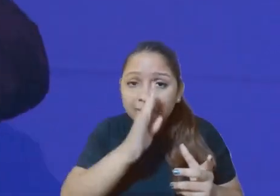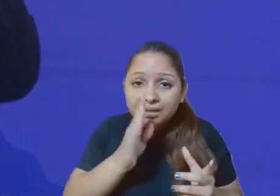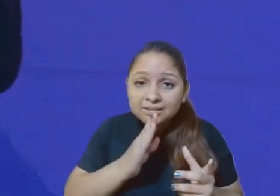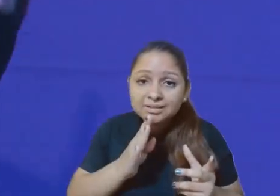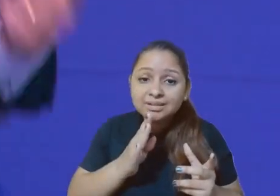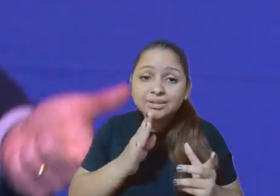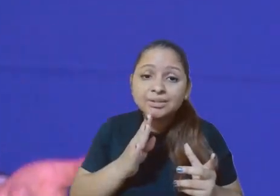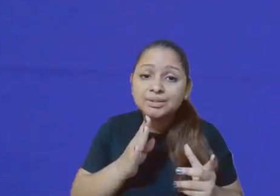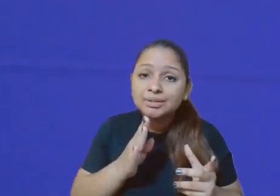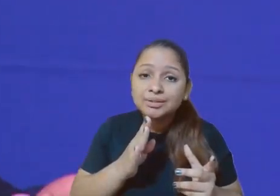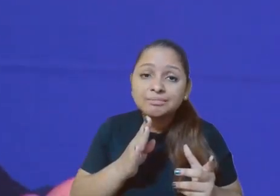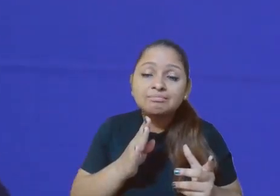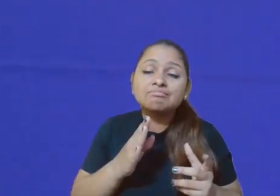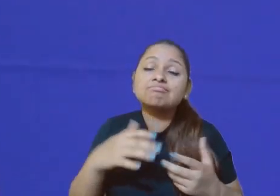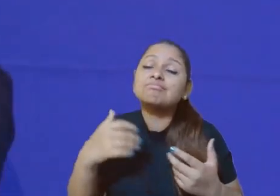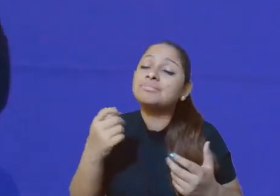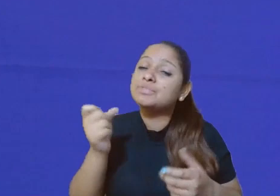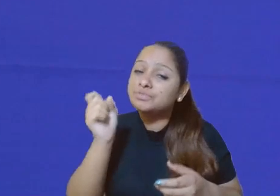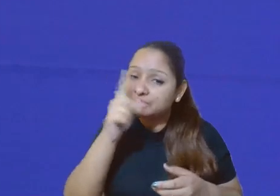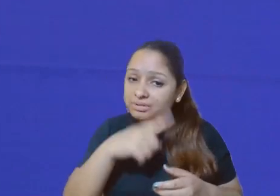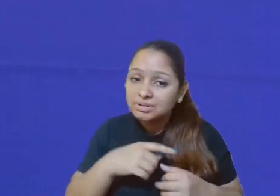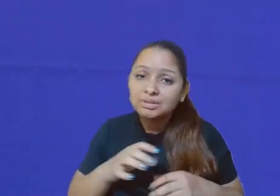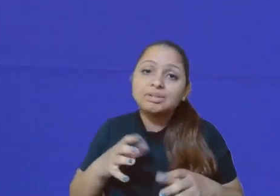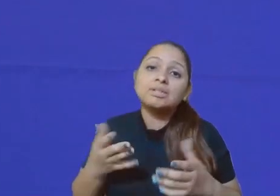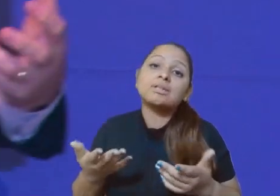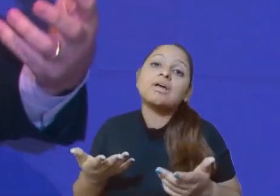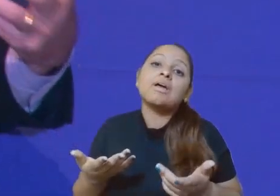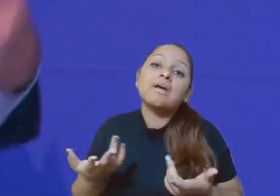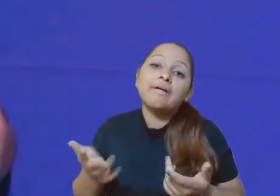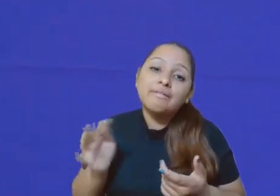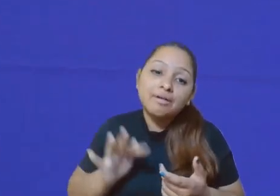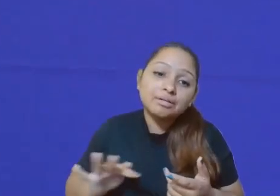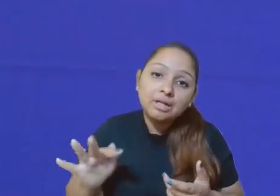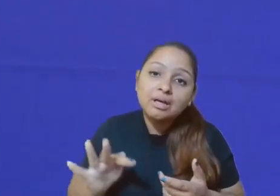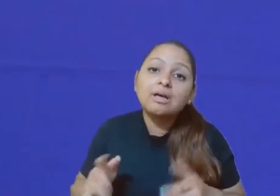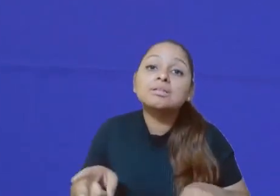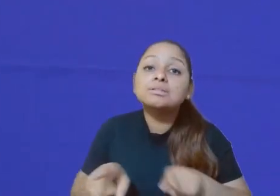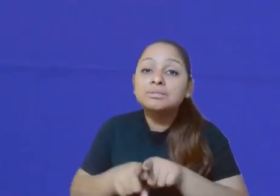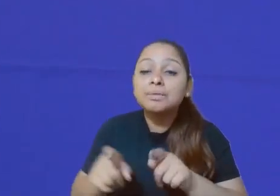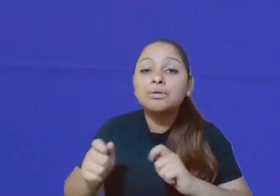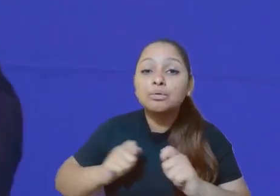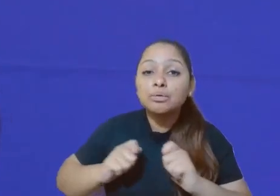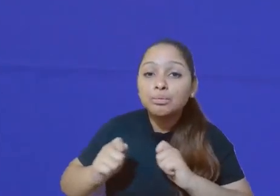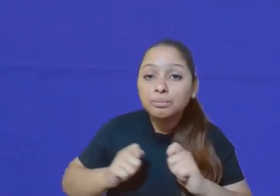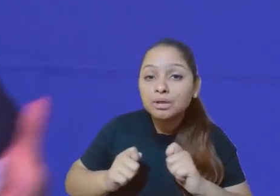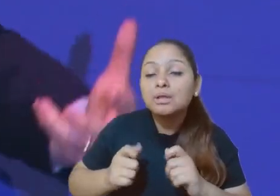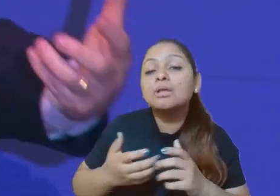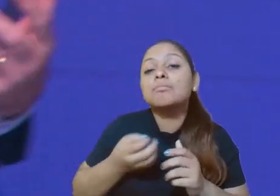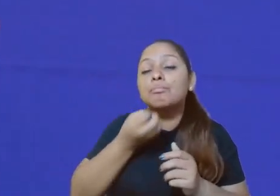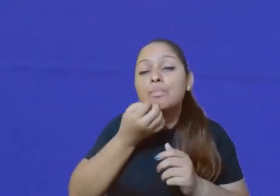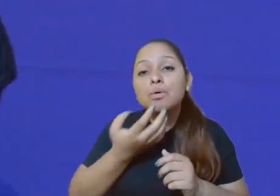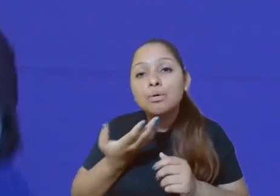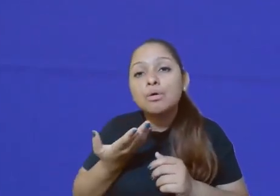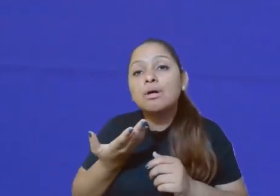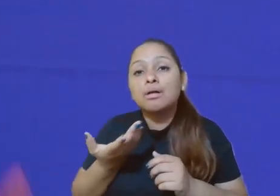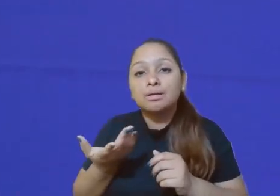position in the academia about size of economy, about sophistication of industries. We have great global leaders